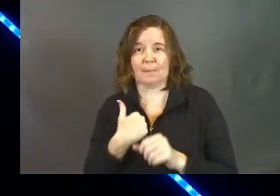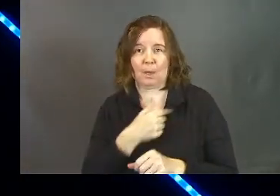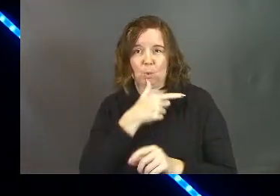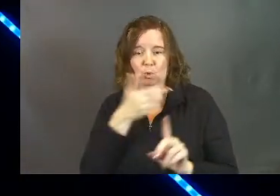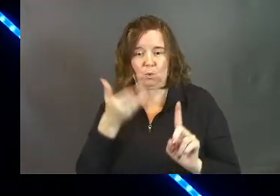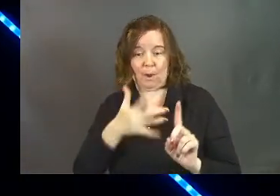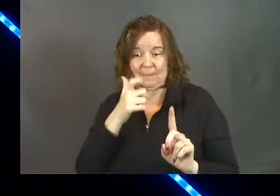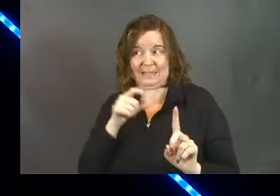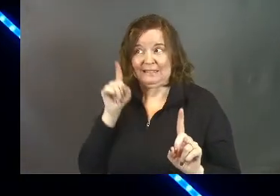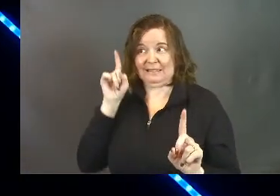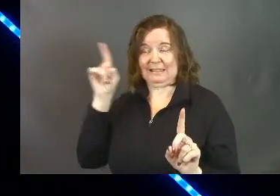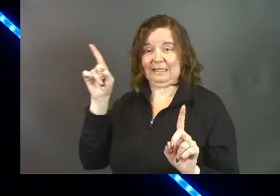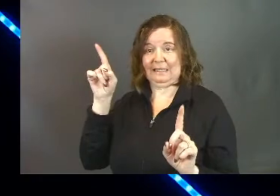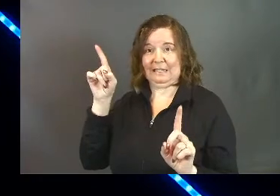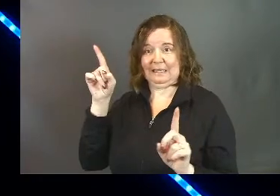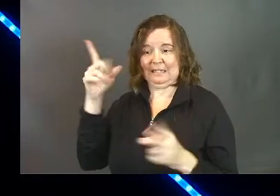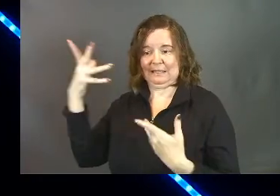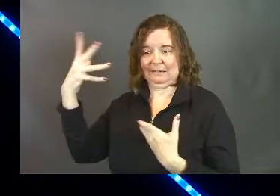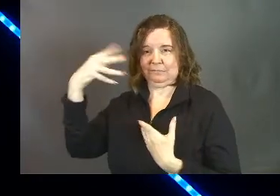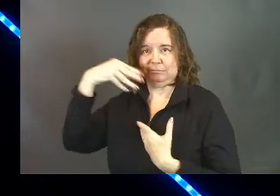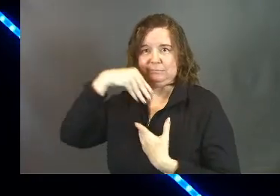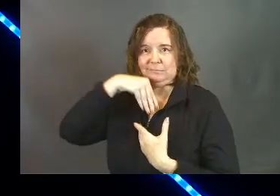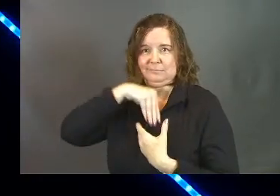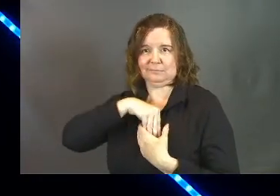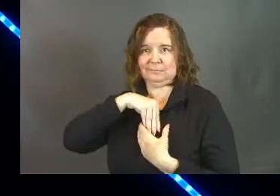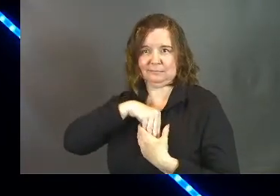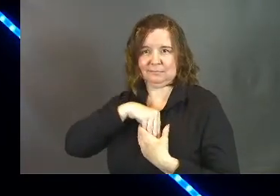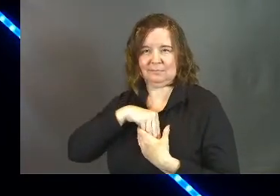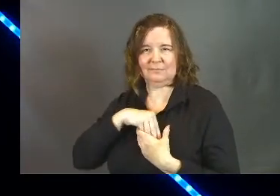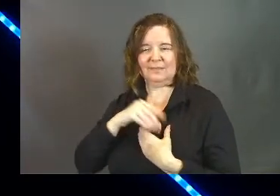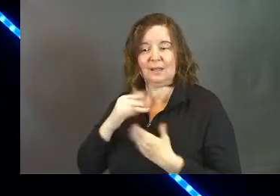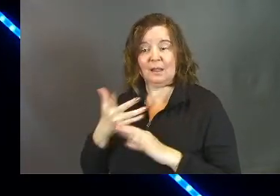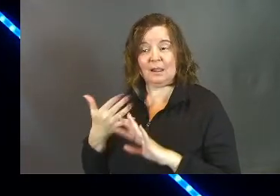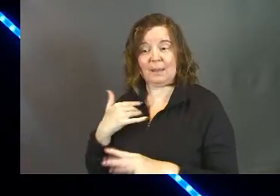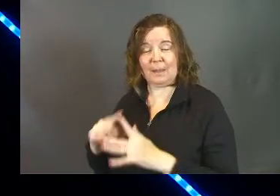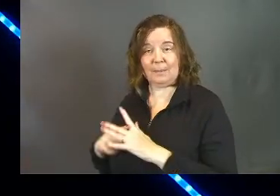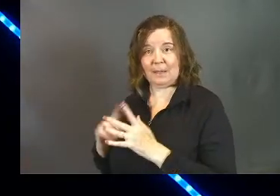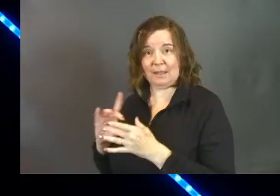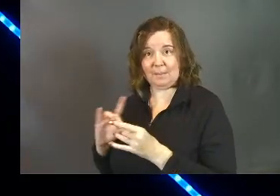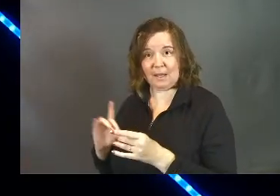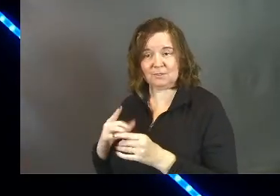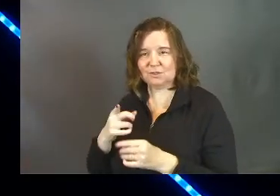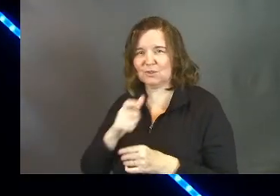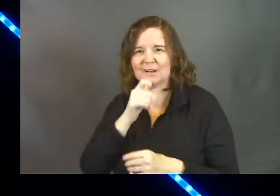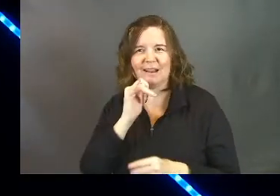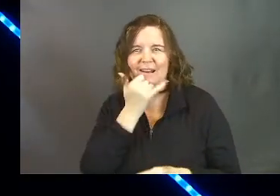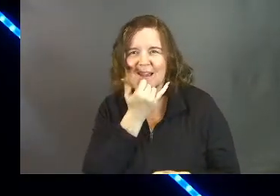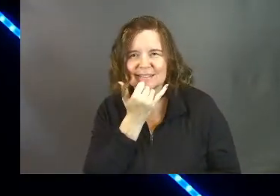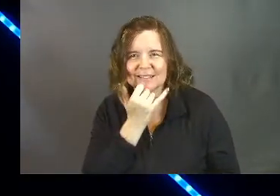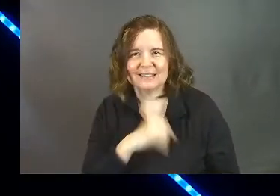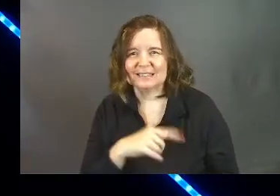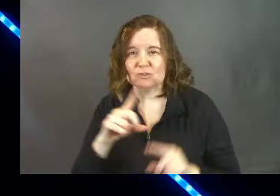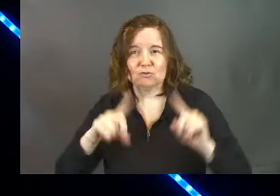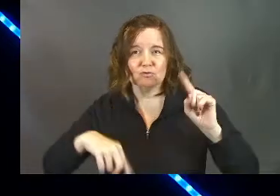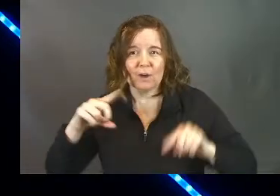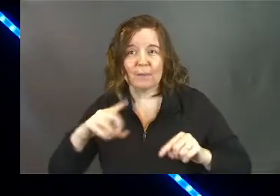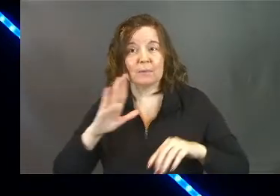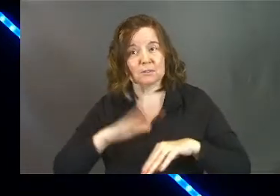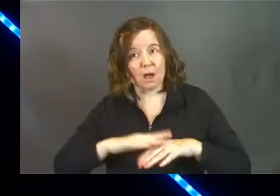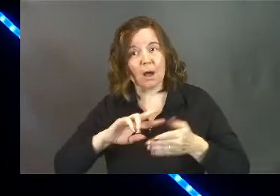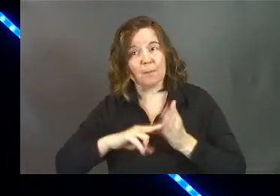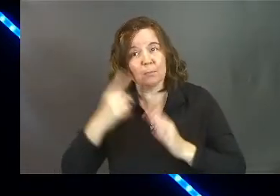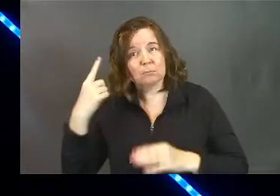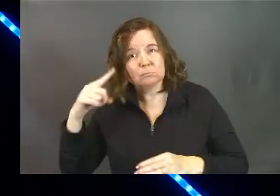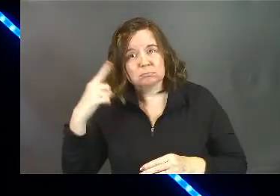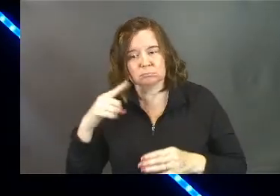who you are because he put those things in you. Again, back to the beginning of the message, you're not an accident. This isn't random. This is on